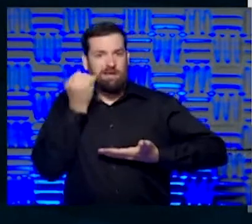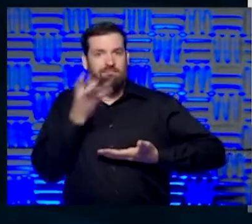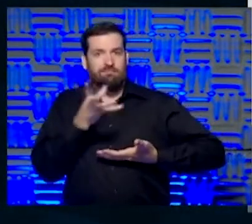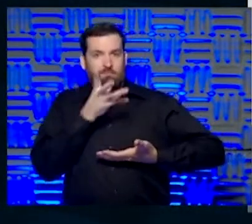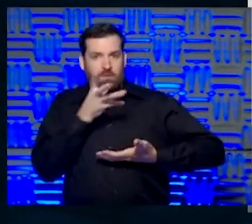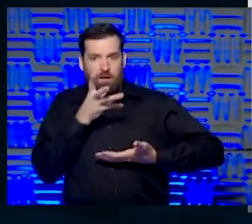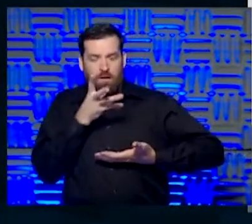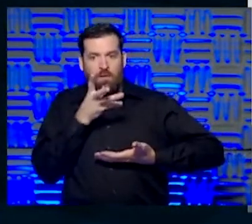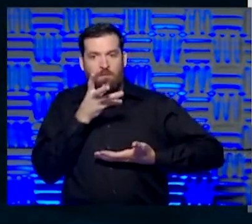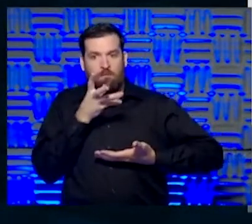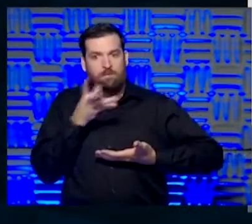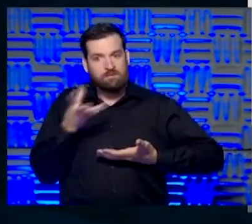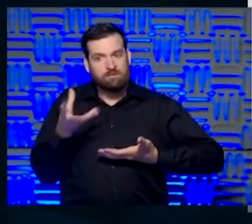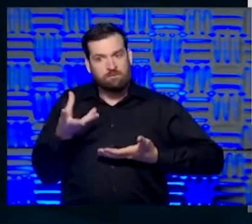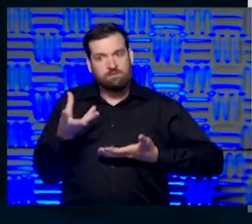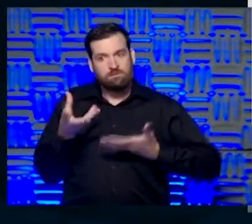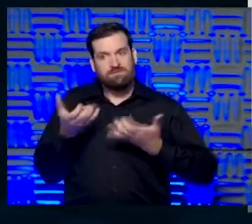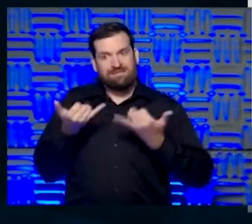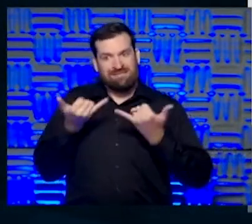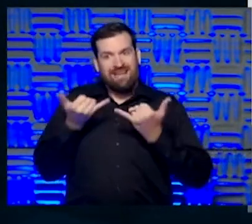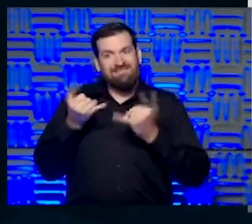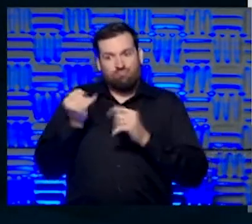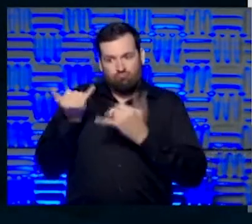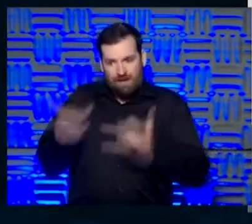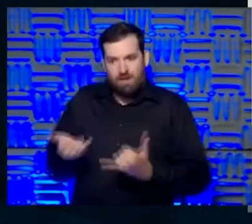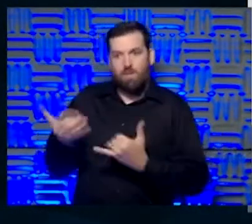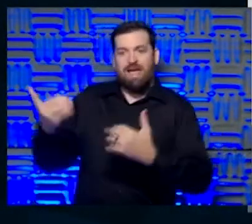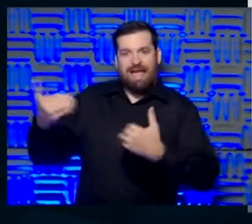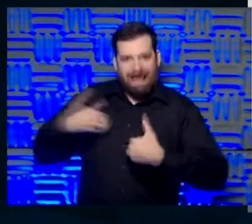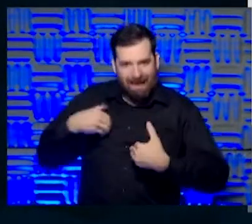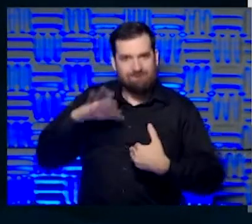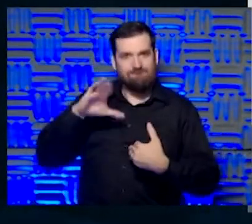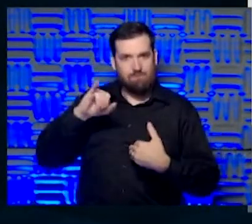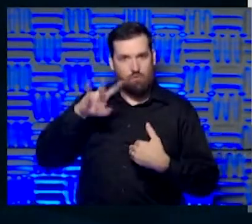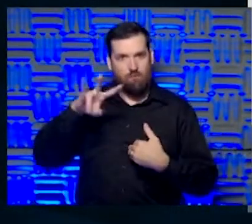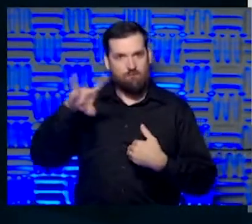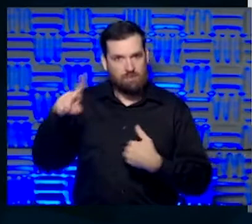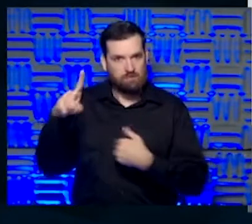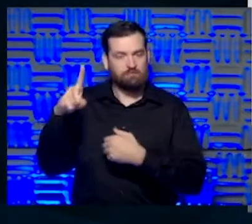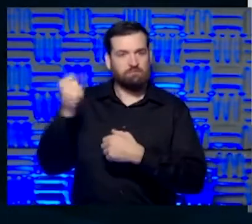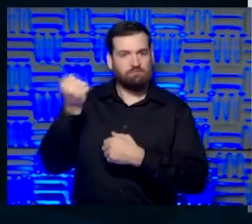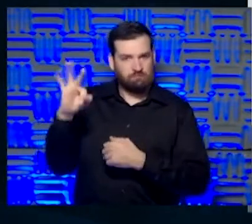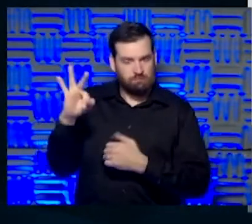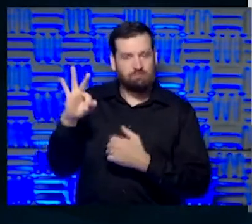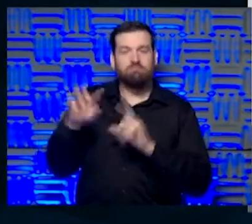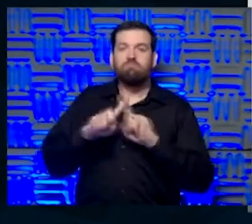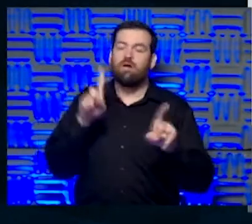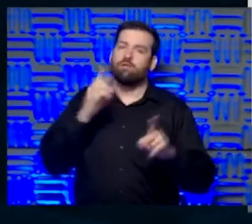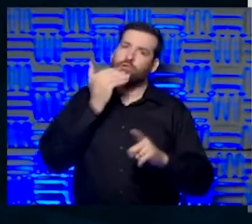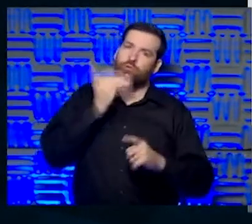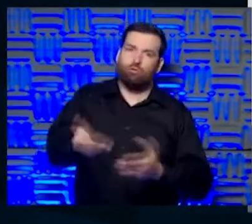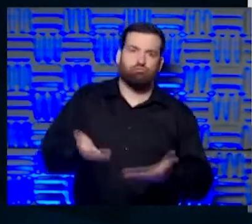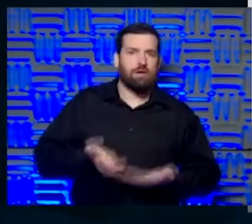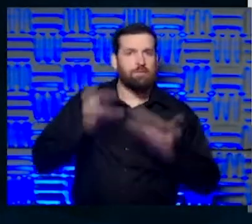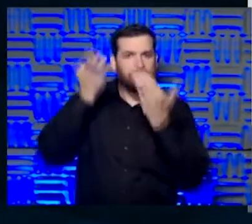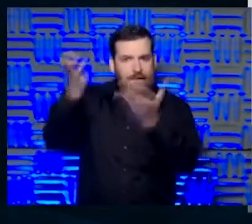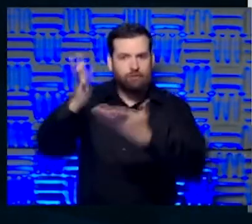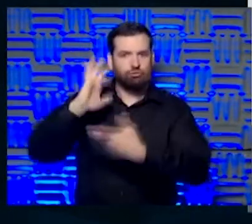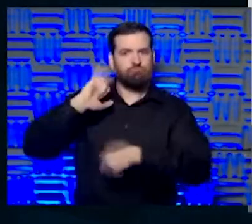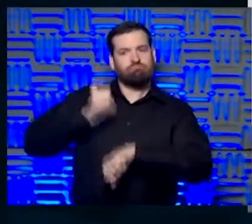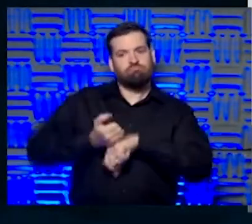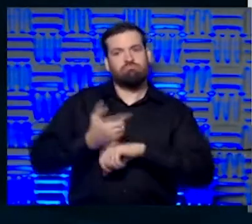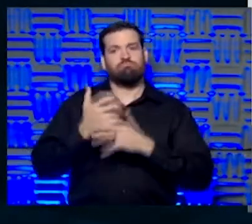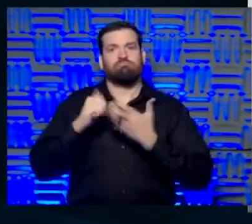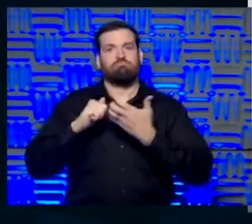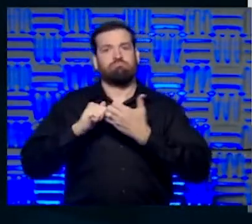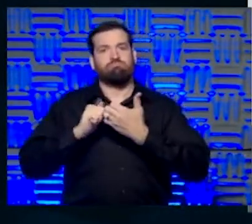shedding virus and is actively infective. However, there's really good recommendations in place around how